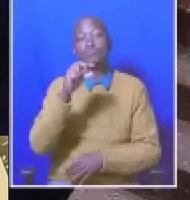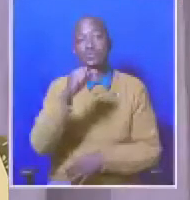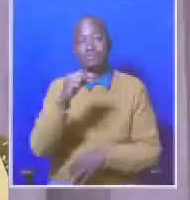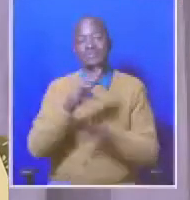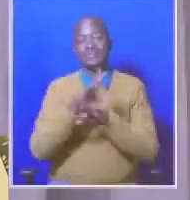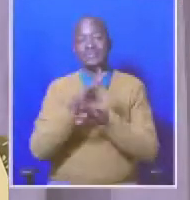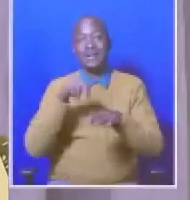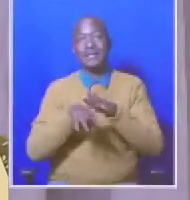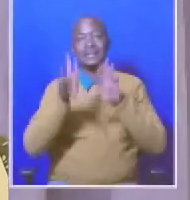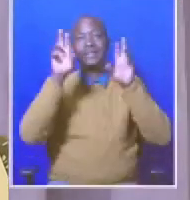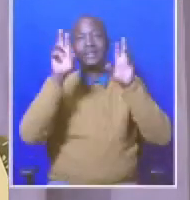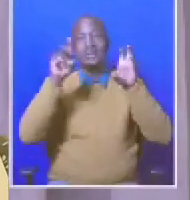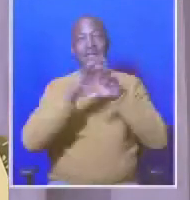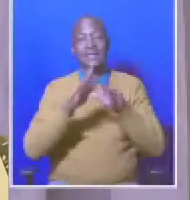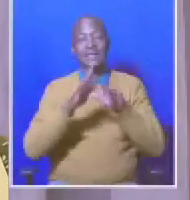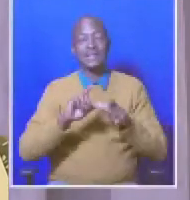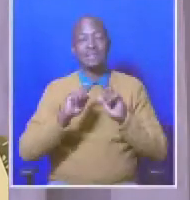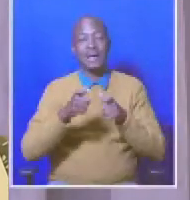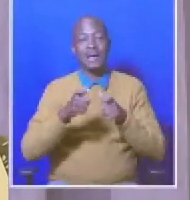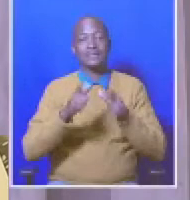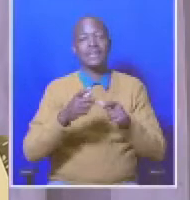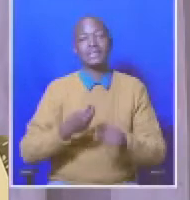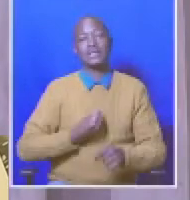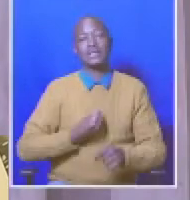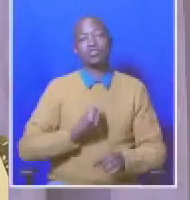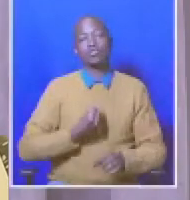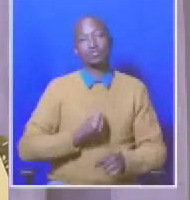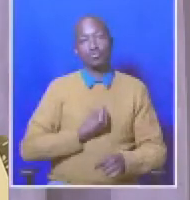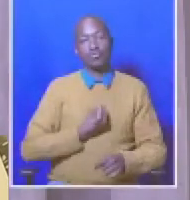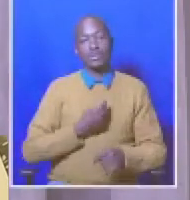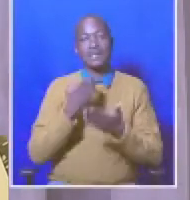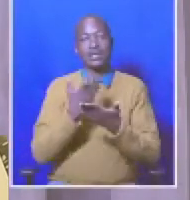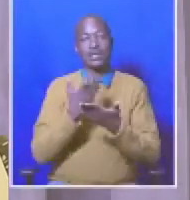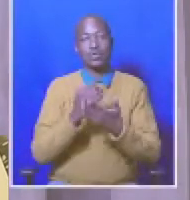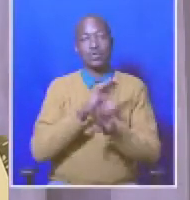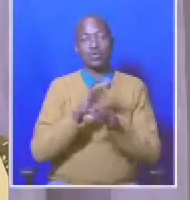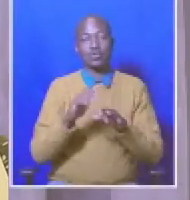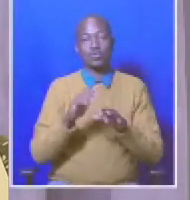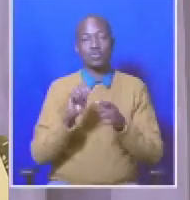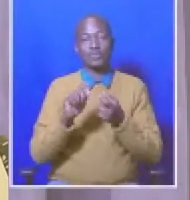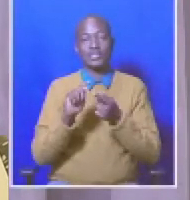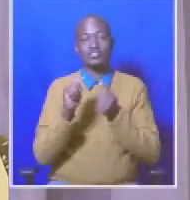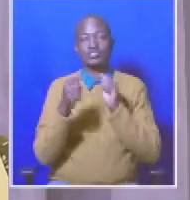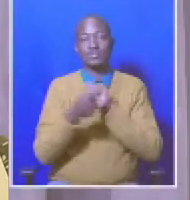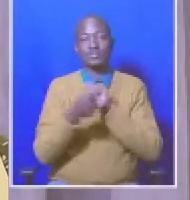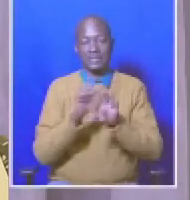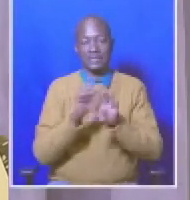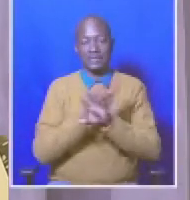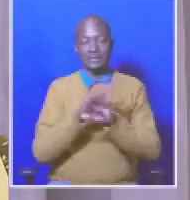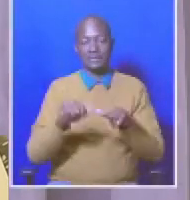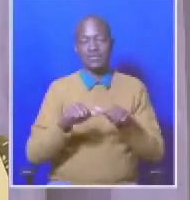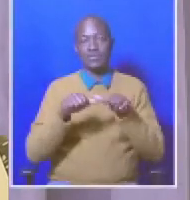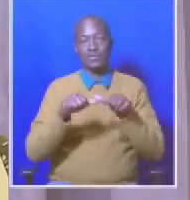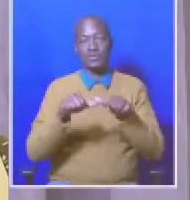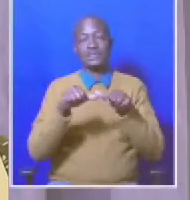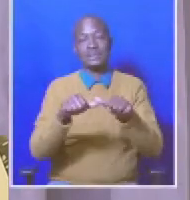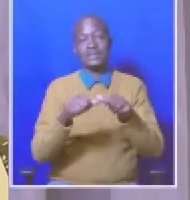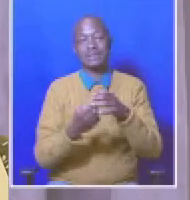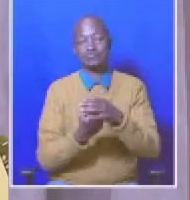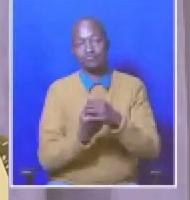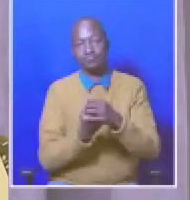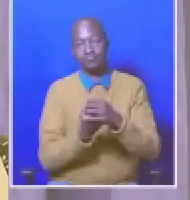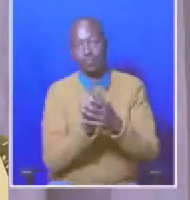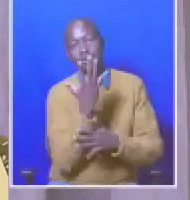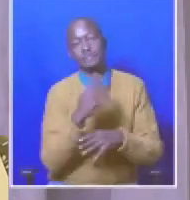theme Accelerating Youth Economic Emancipation for a Sustainable Growth. We will